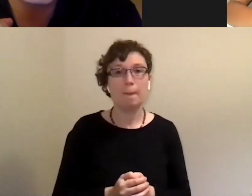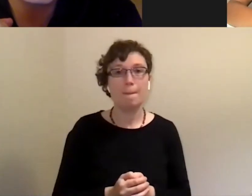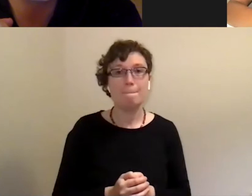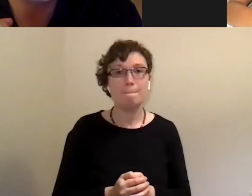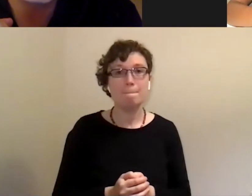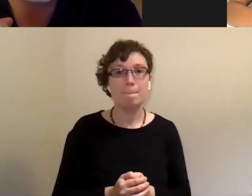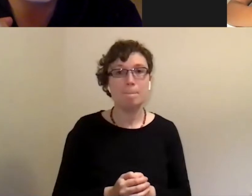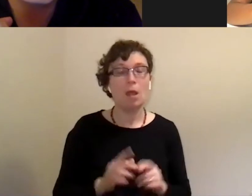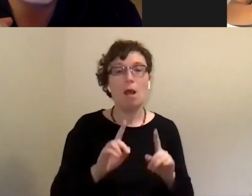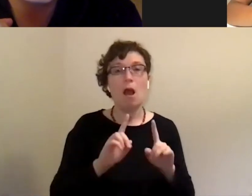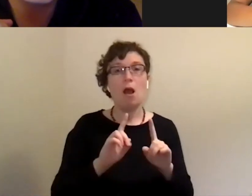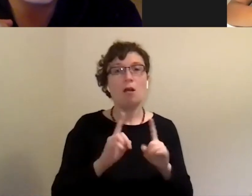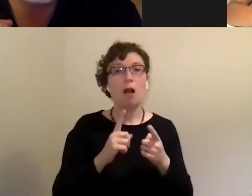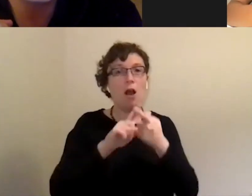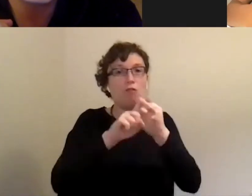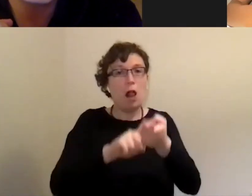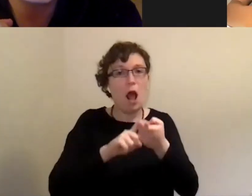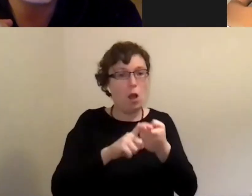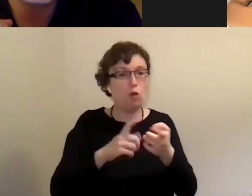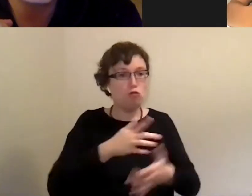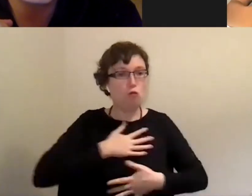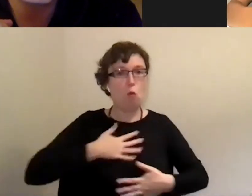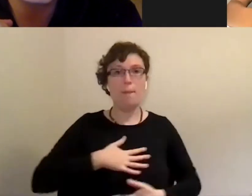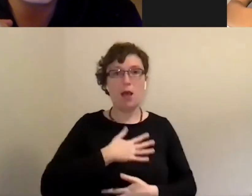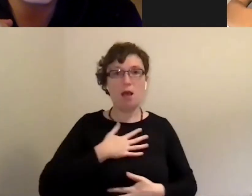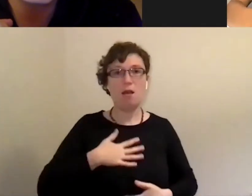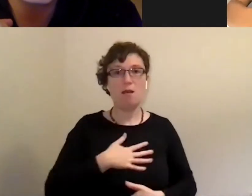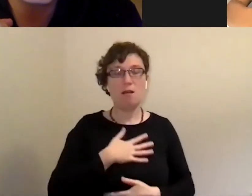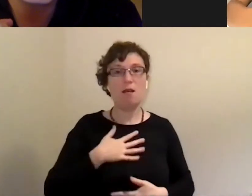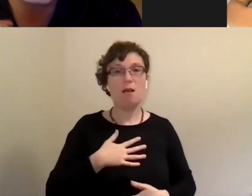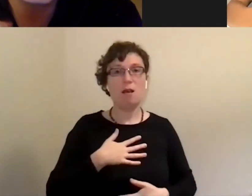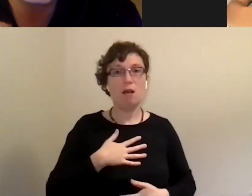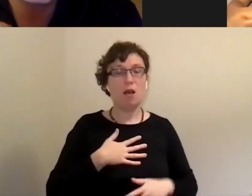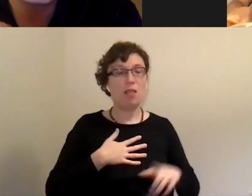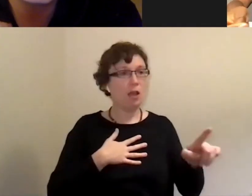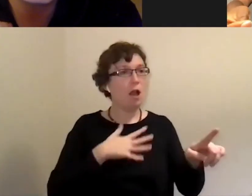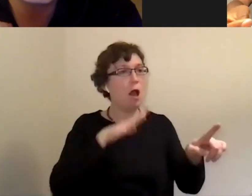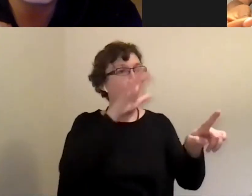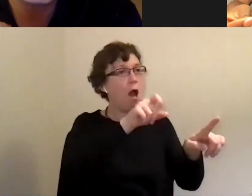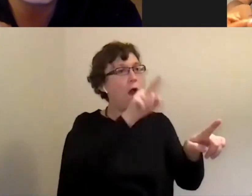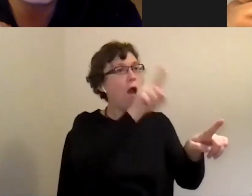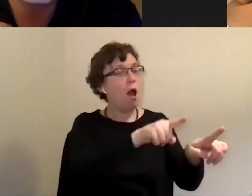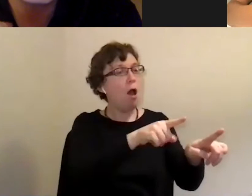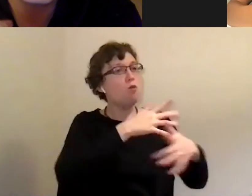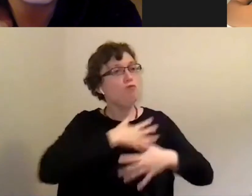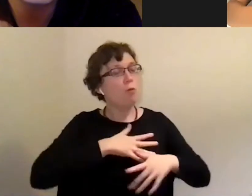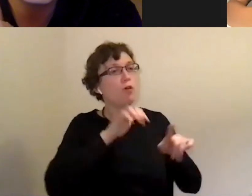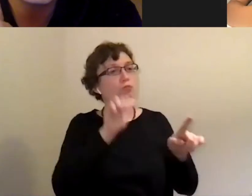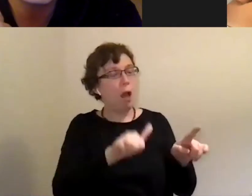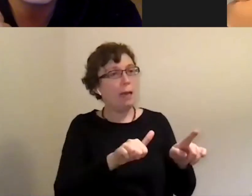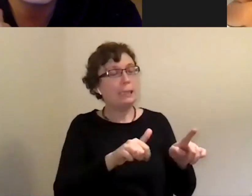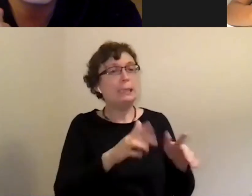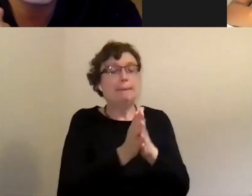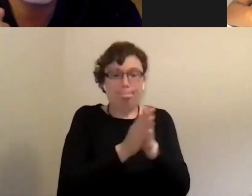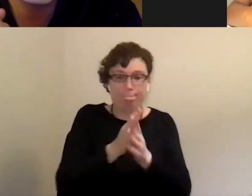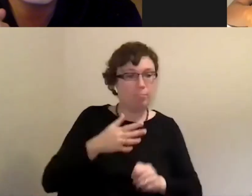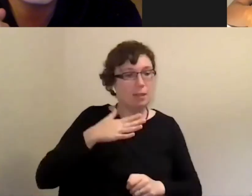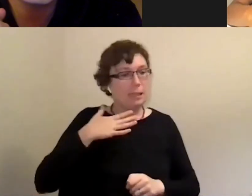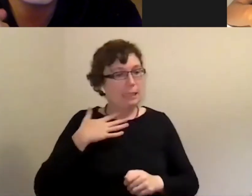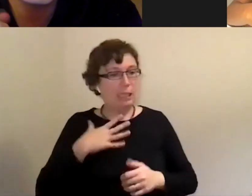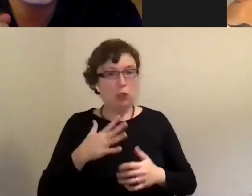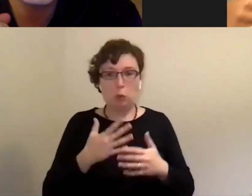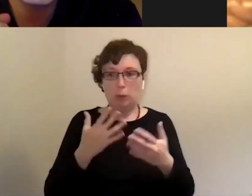Black individuals and other minorities to make you want to act. You need to take a stand